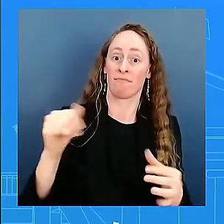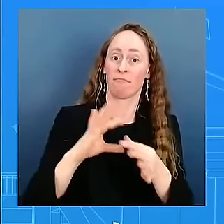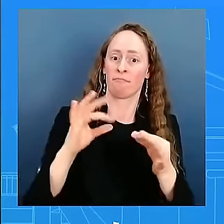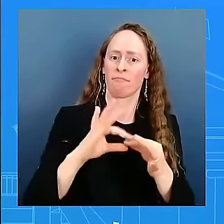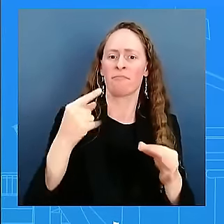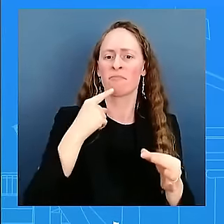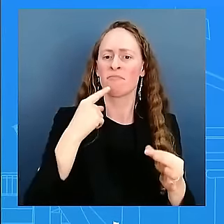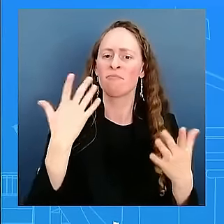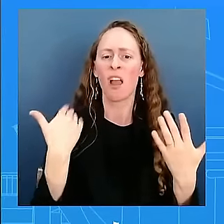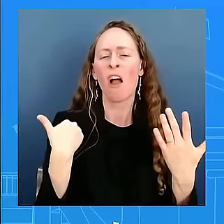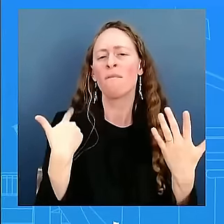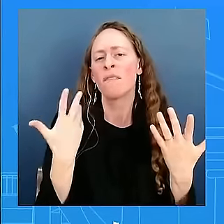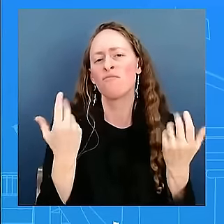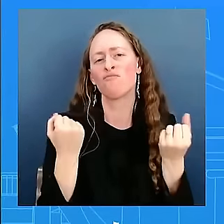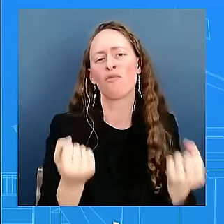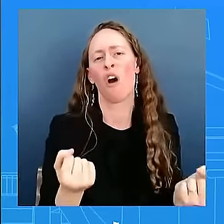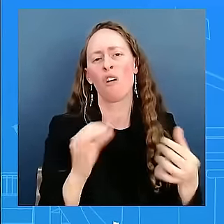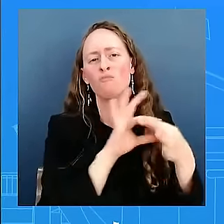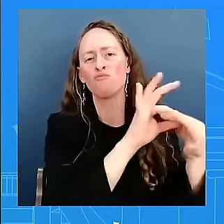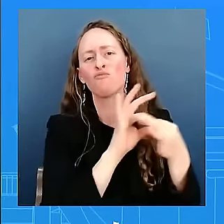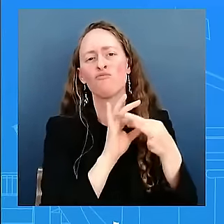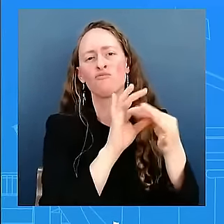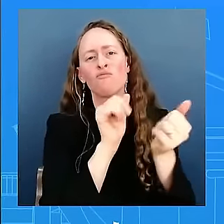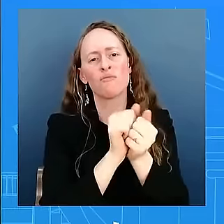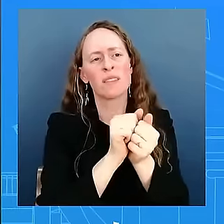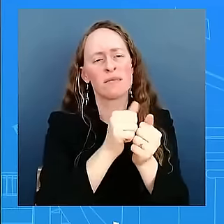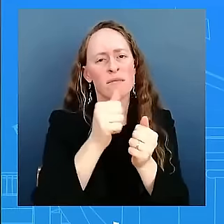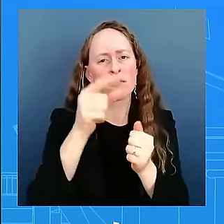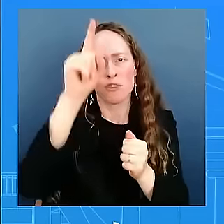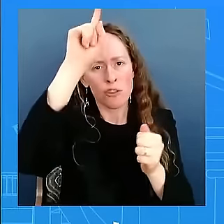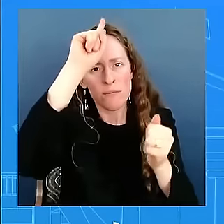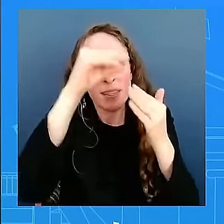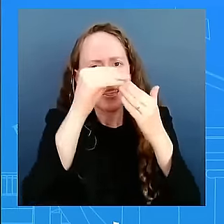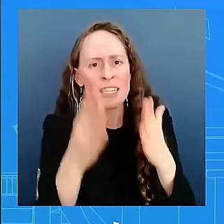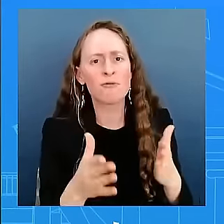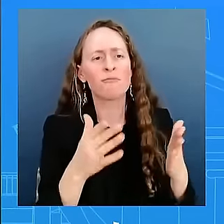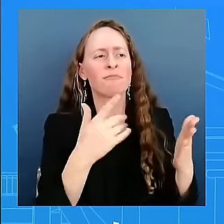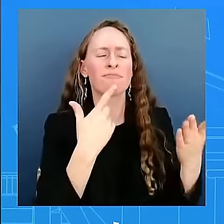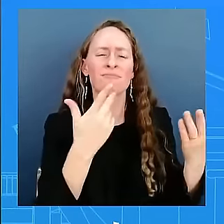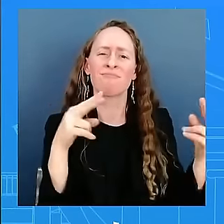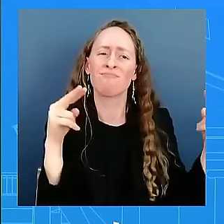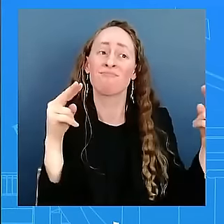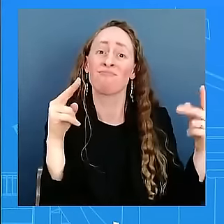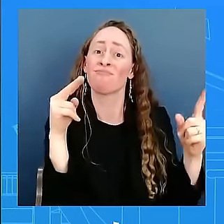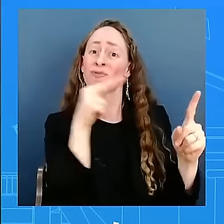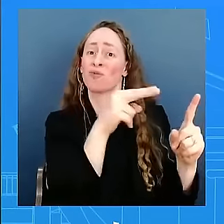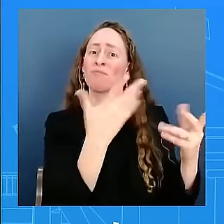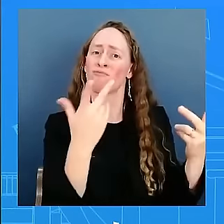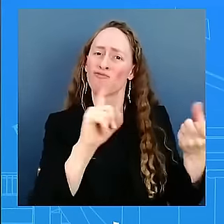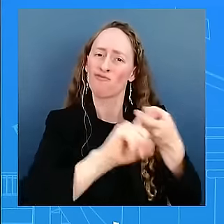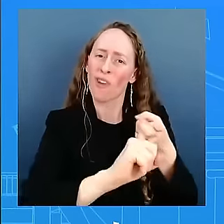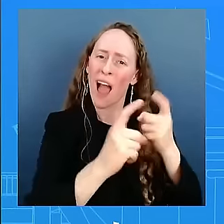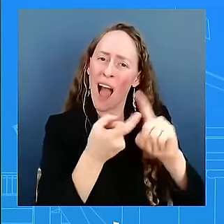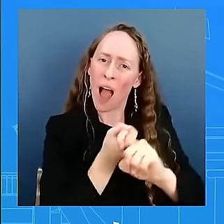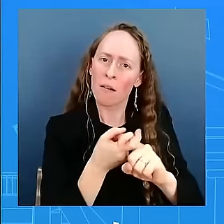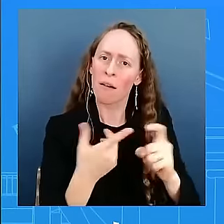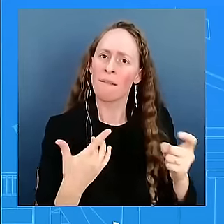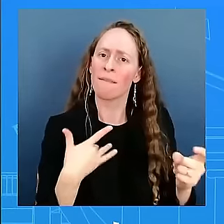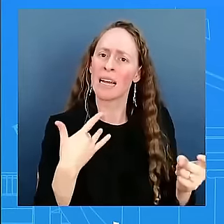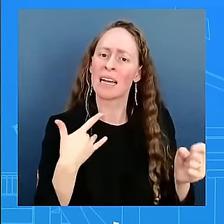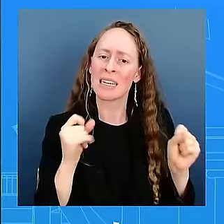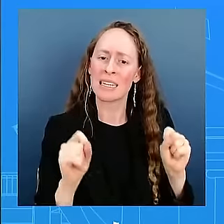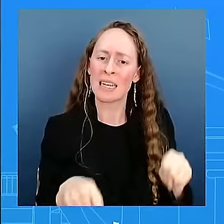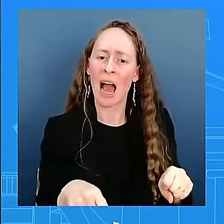respect, a relationship of genuine friendship, had the character of being able to work through this sensitive issue in a way that